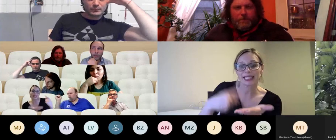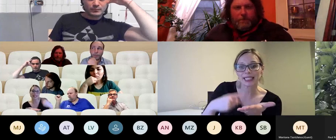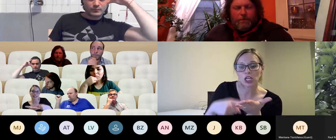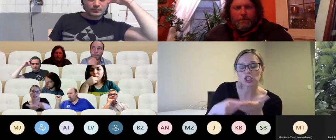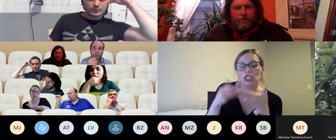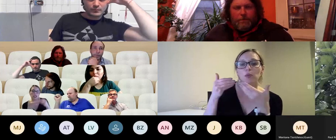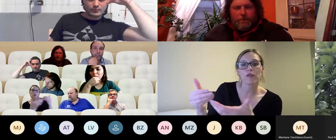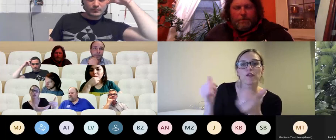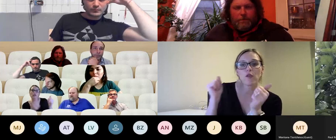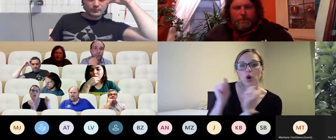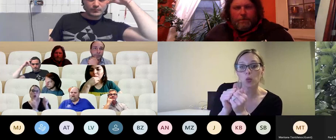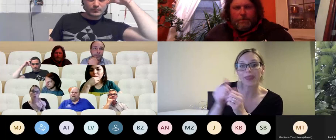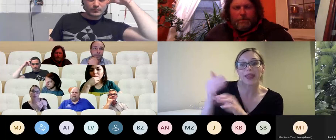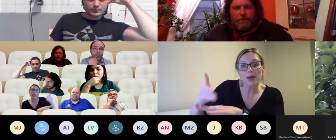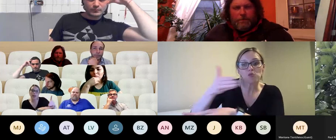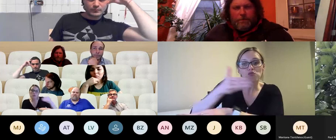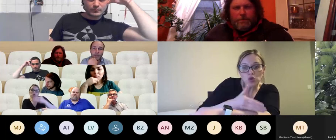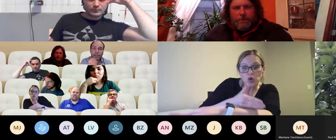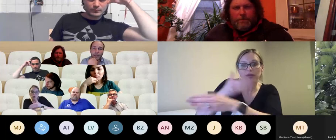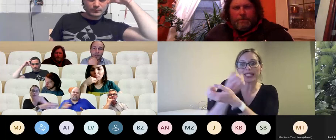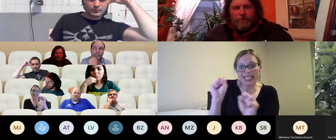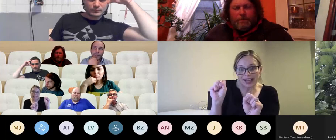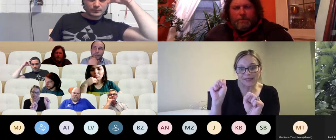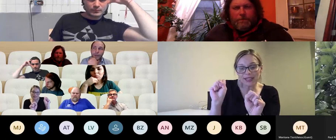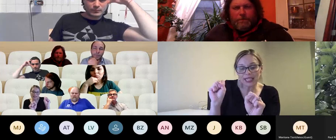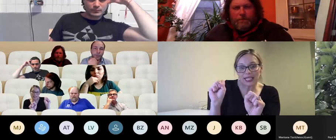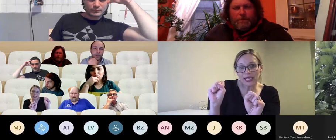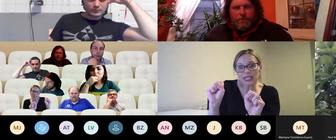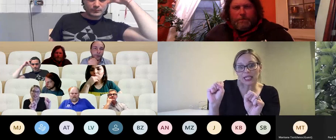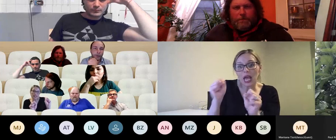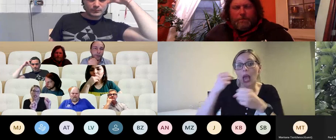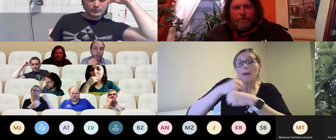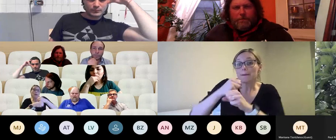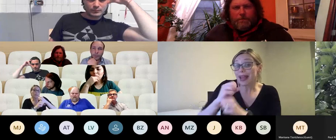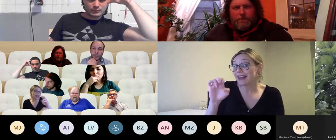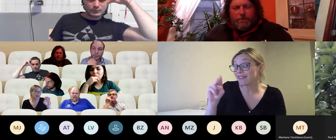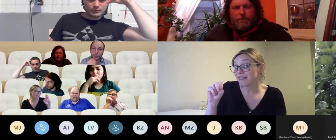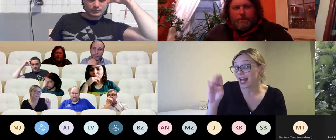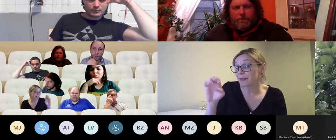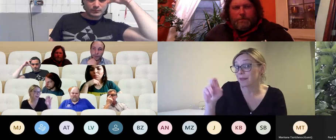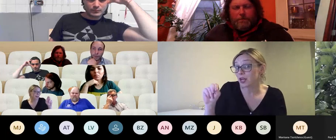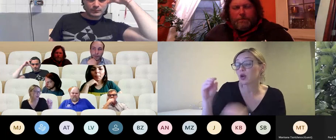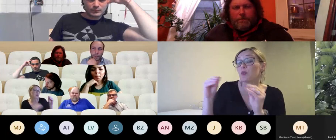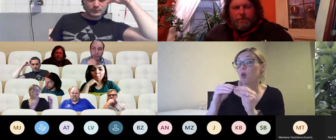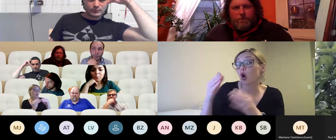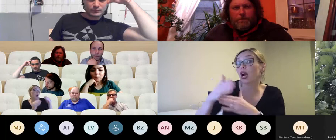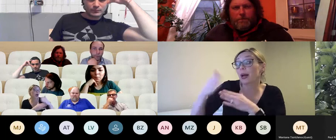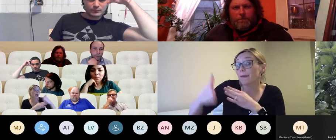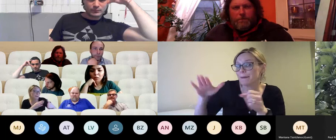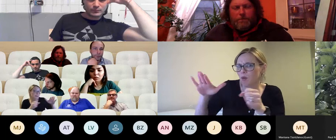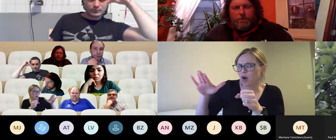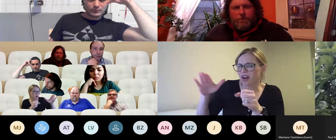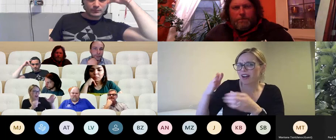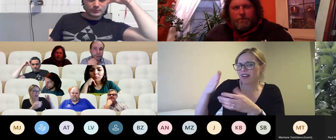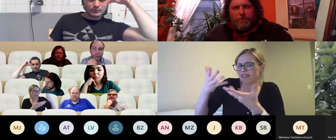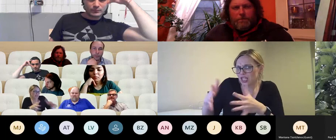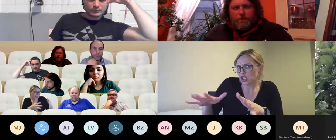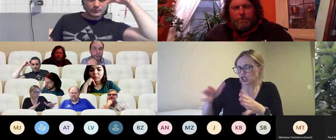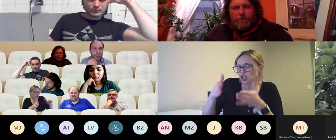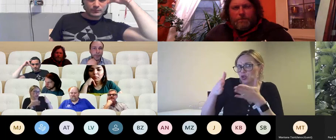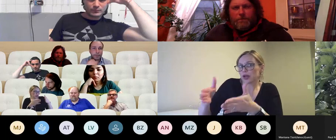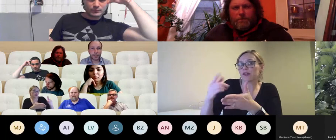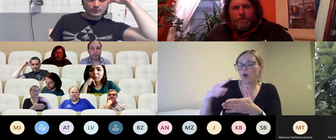with improving safety and making Van Buren more of a complete street for more vulnerable